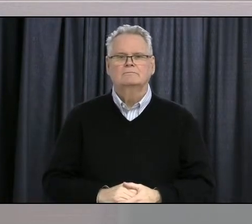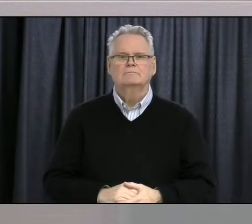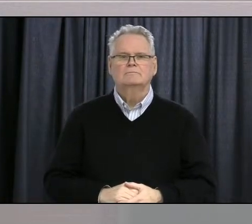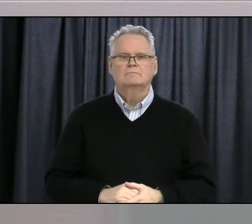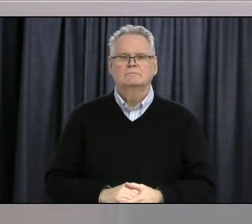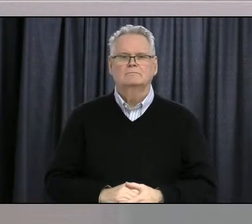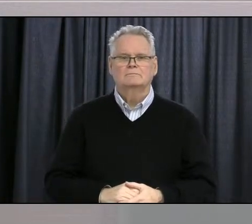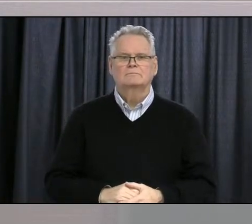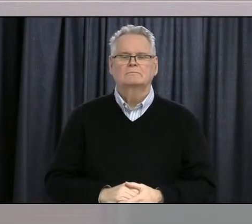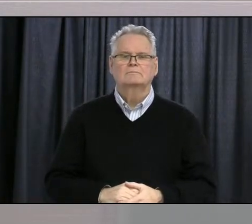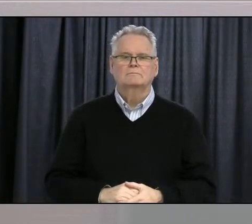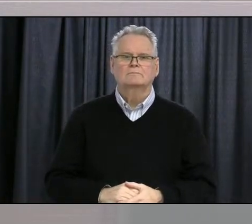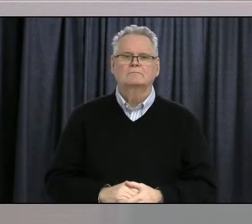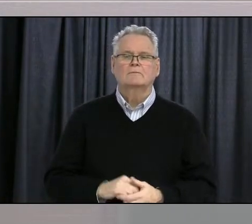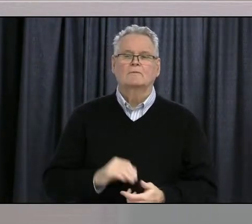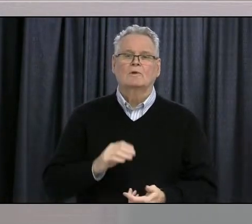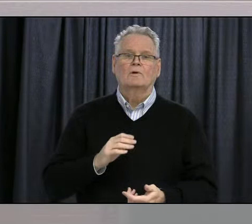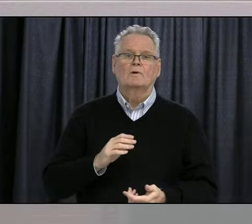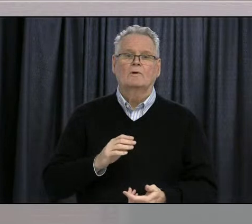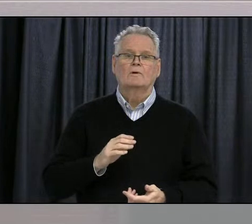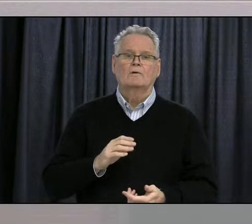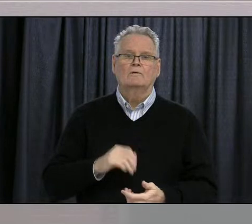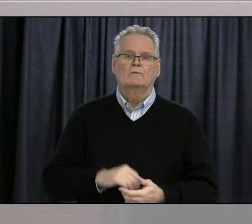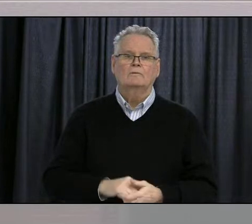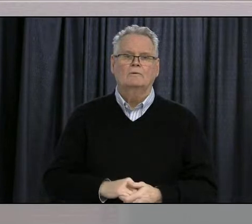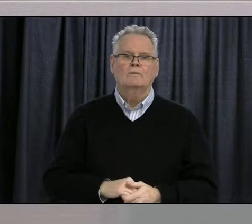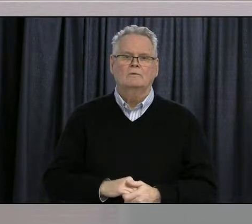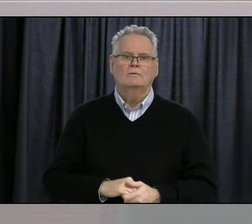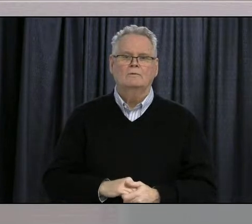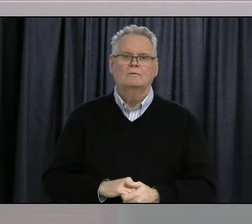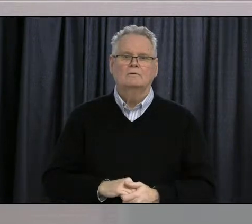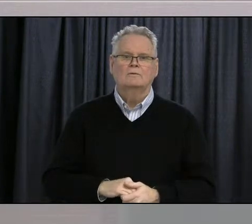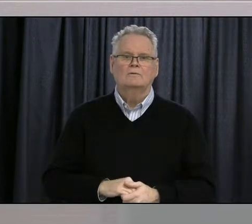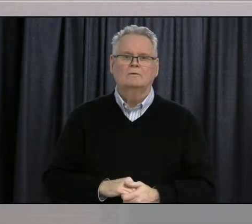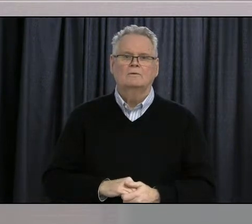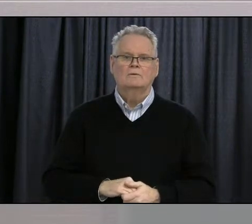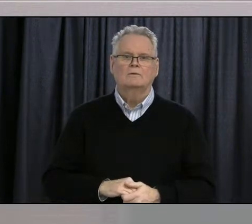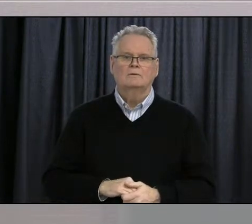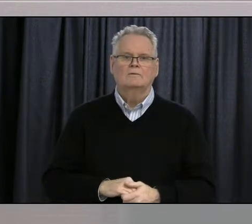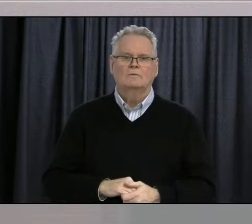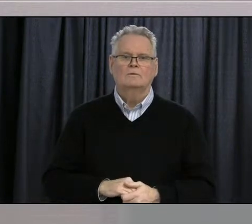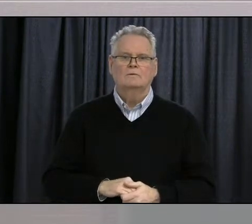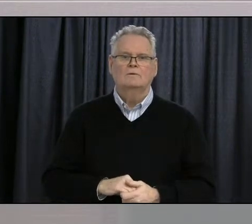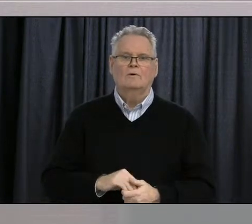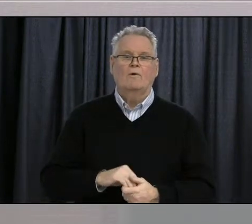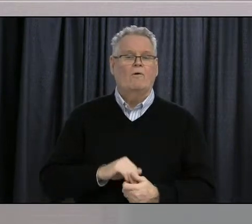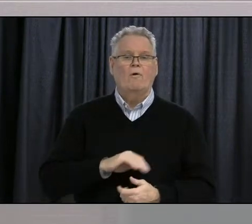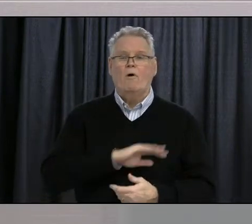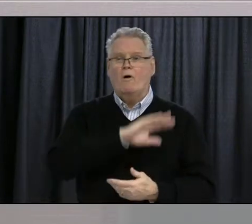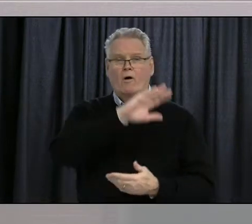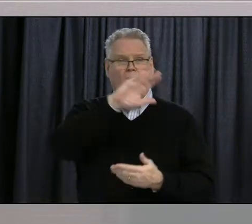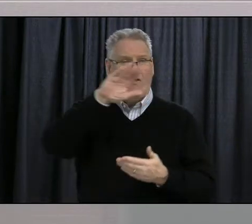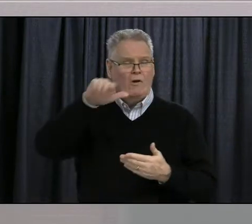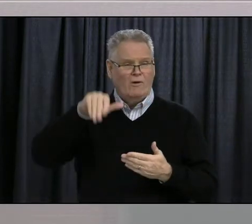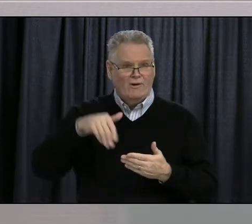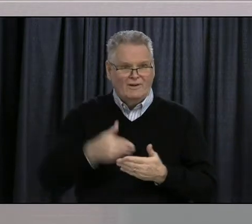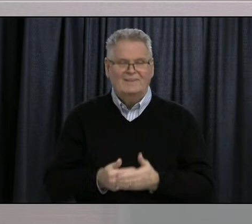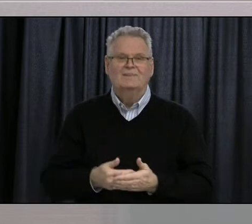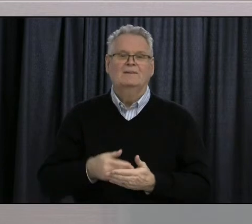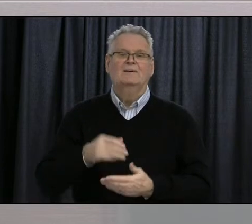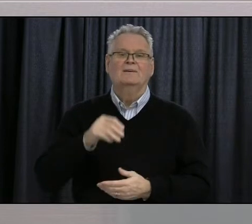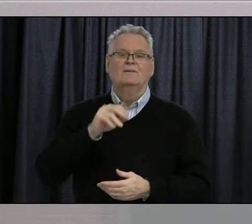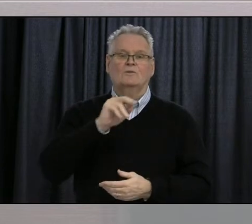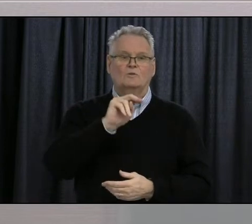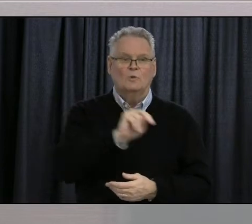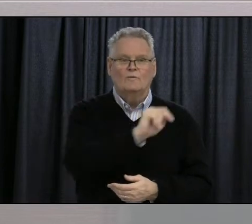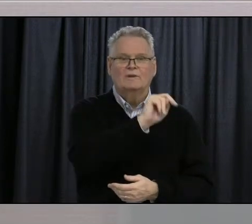you. Dr. Fitzgerald, I think this might be the first time you've held a briefing on your own, so I'm curious, with an election now on, how does that impact